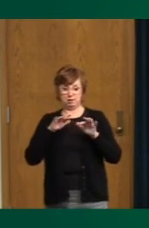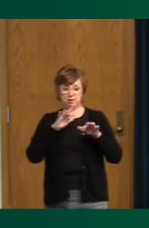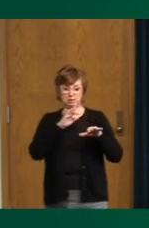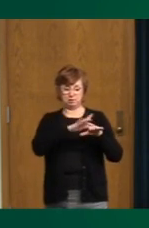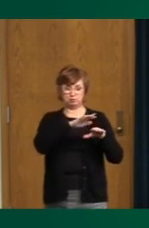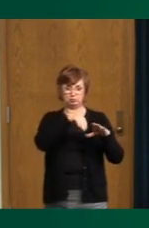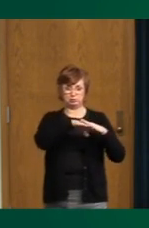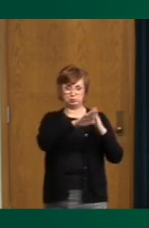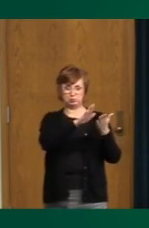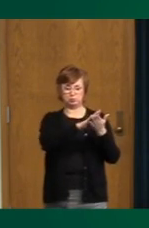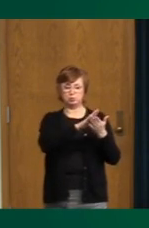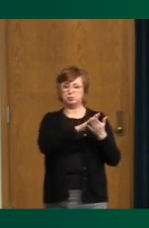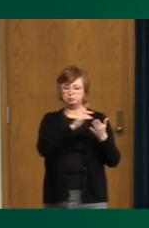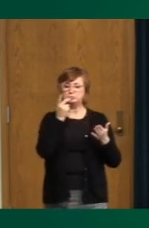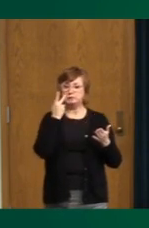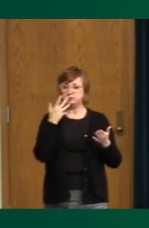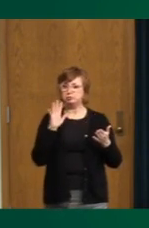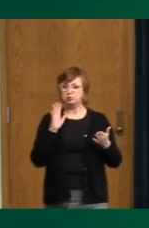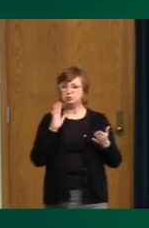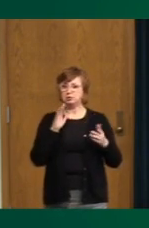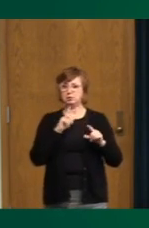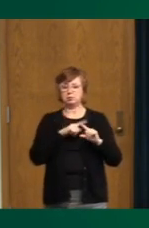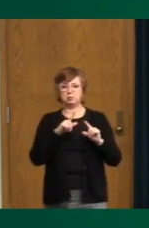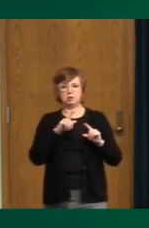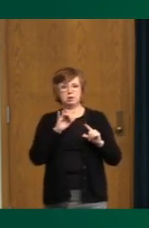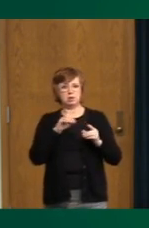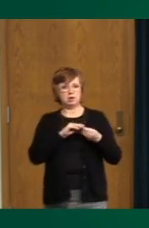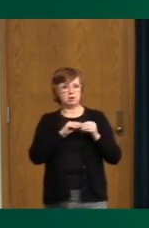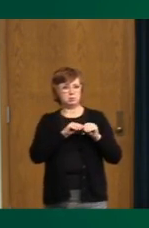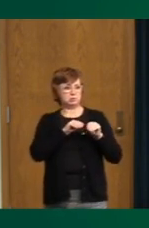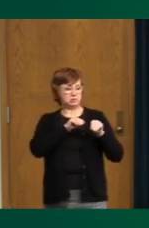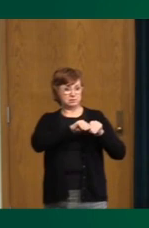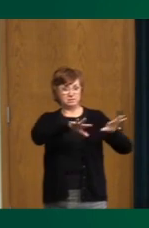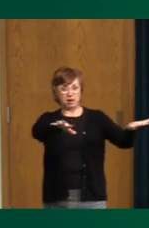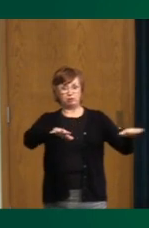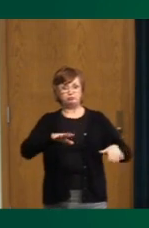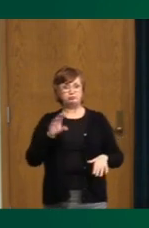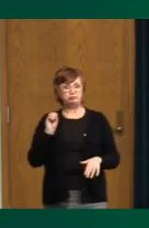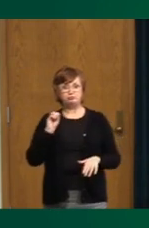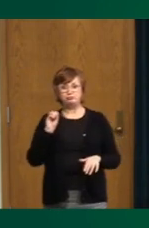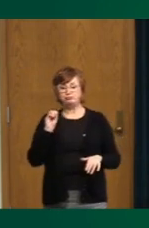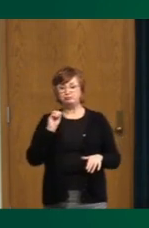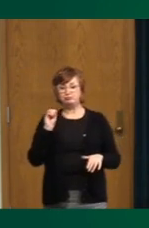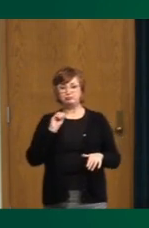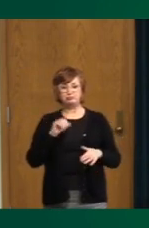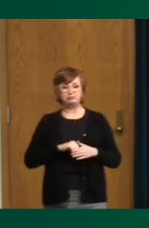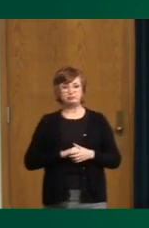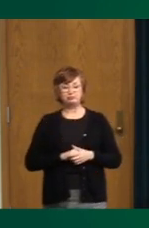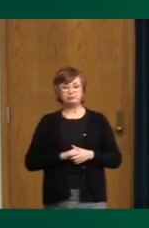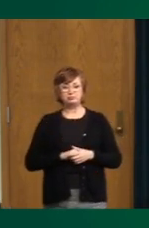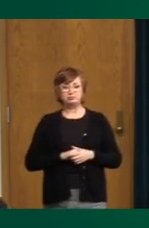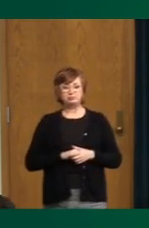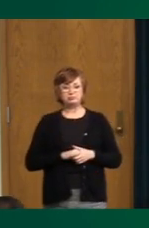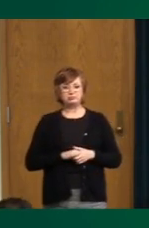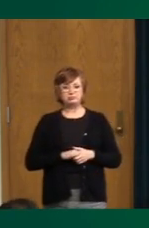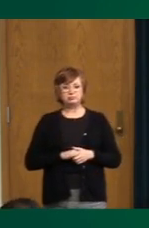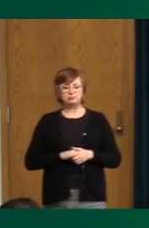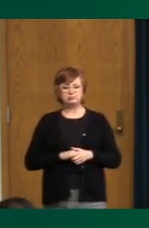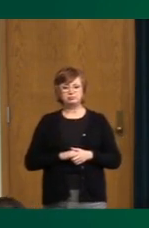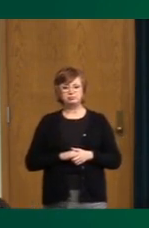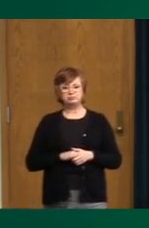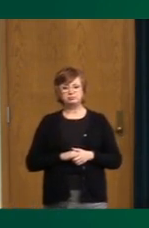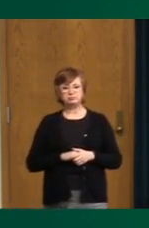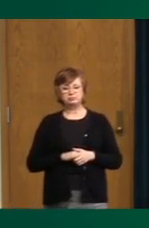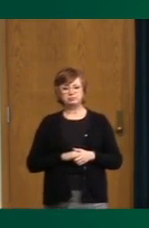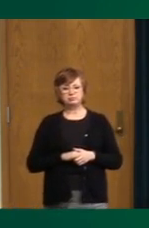seeing an inordinate amount of transmission within the schools, which tells me that what for the most part,